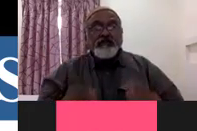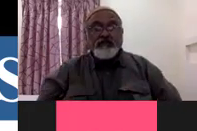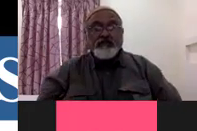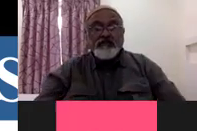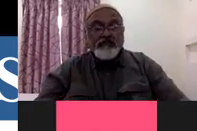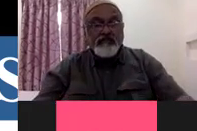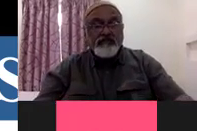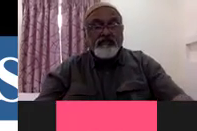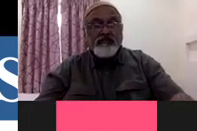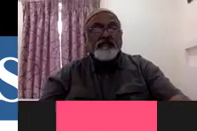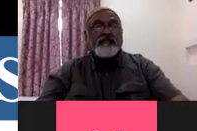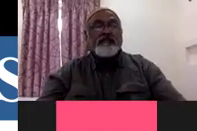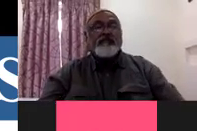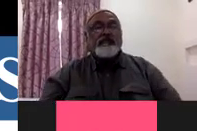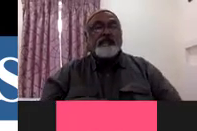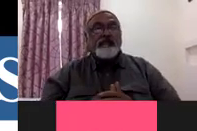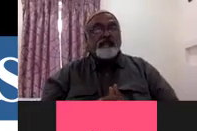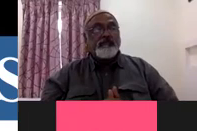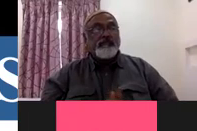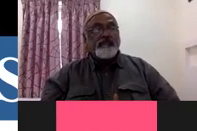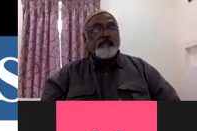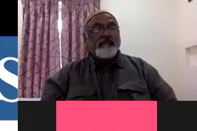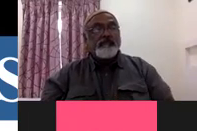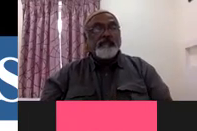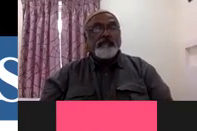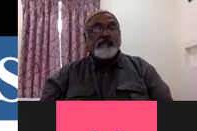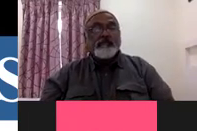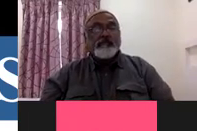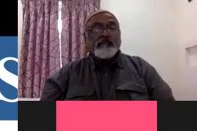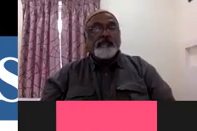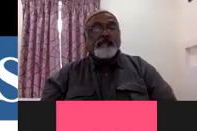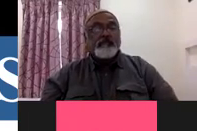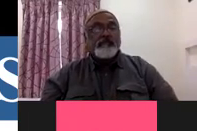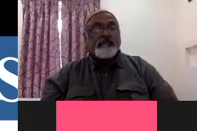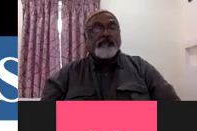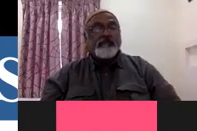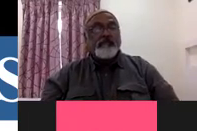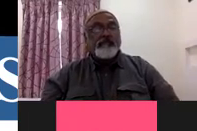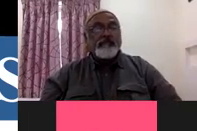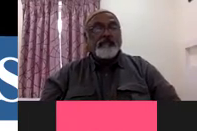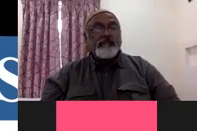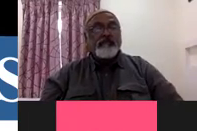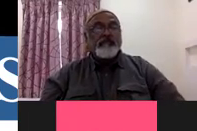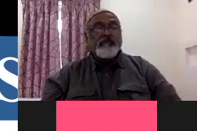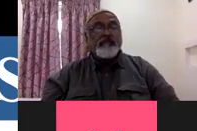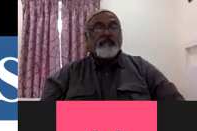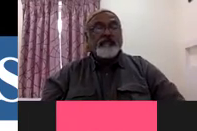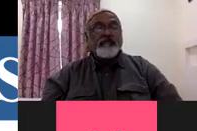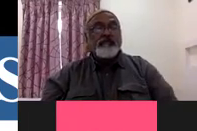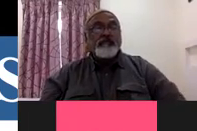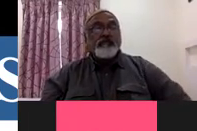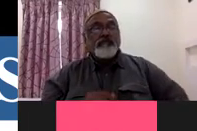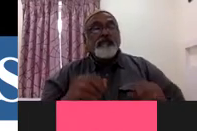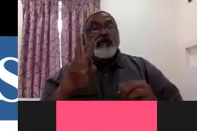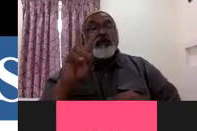in this session. But that number is significantly undercounted. You can all imagine, you know, it is 2011, we